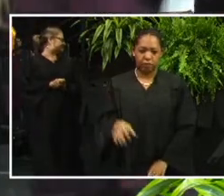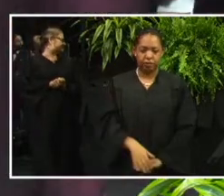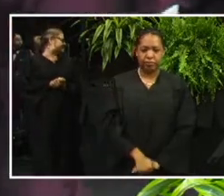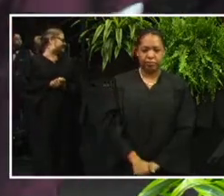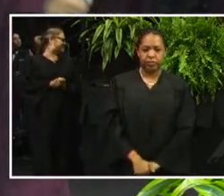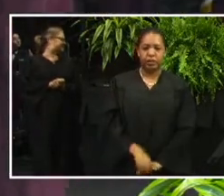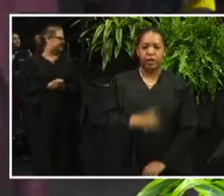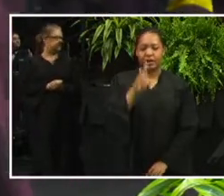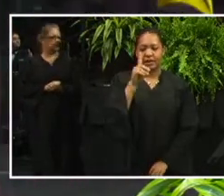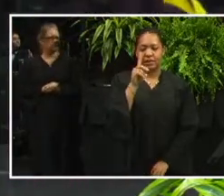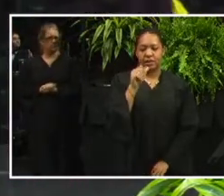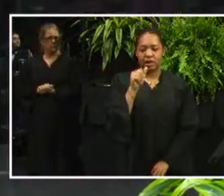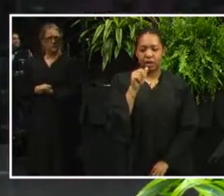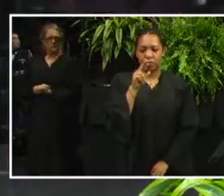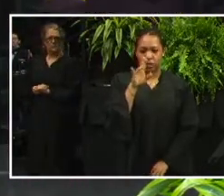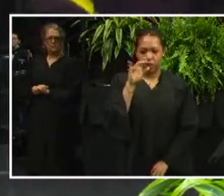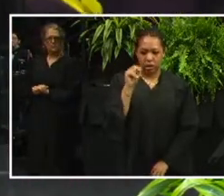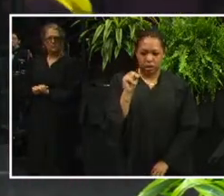Darian Wesley Sewell.